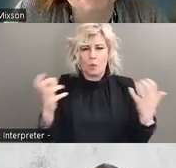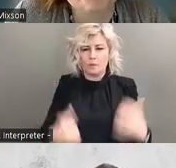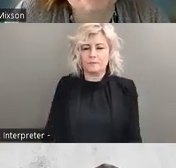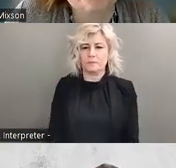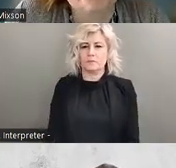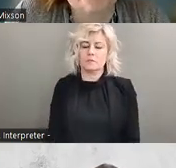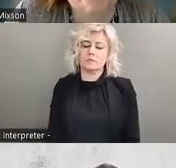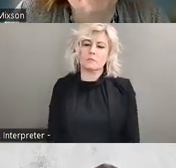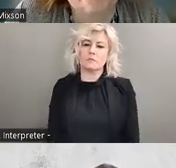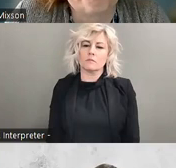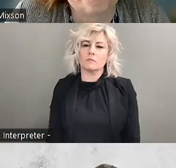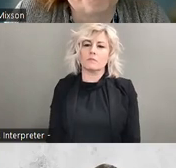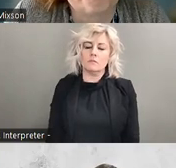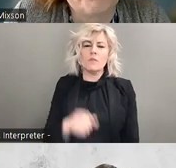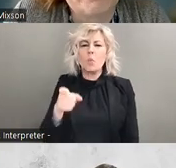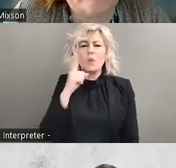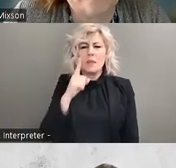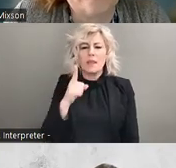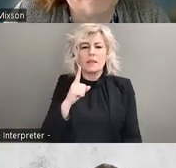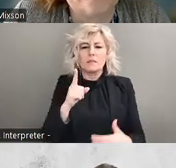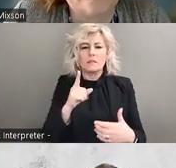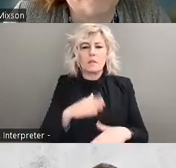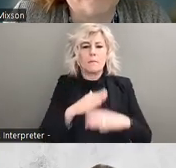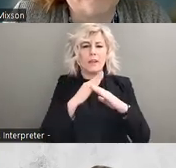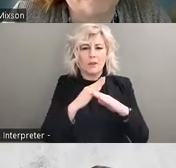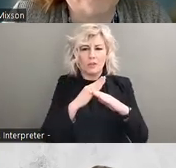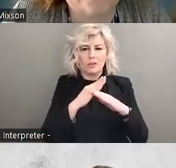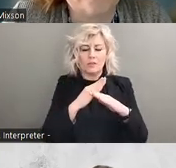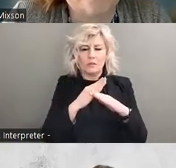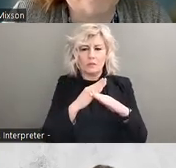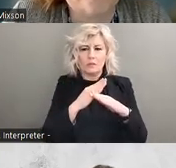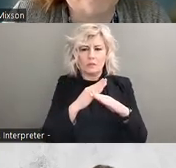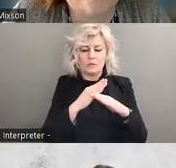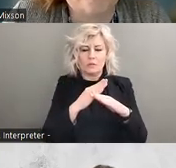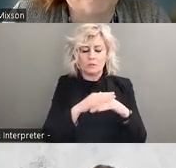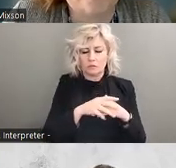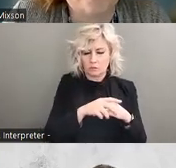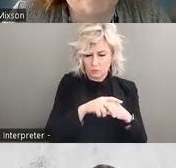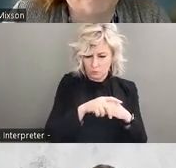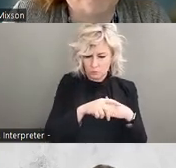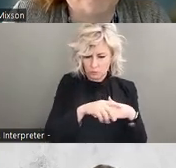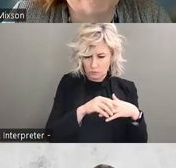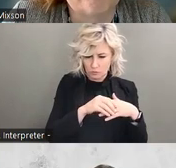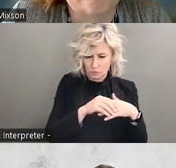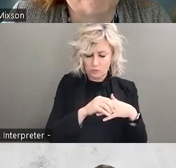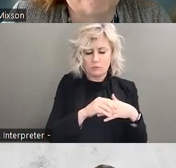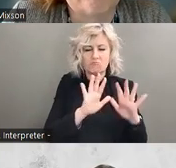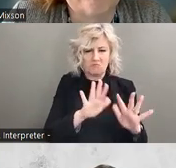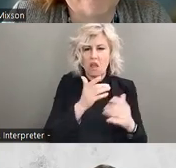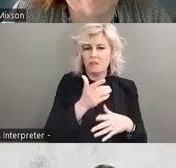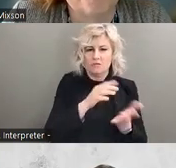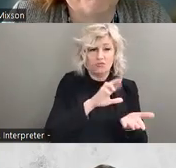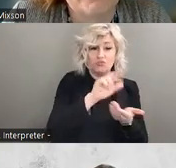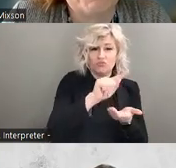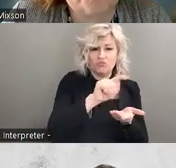What have you found to be the barriers in, other than the rate of pay that you talked about? What